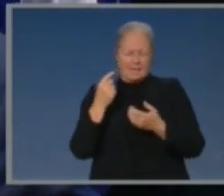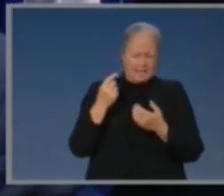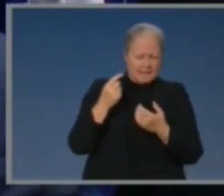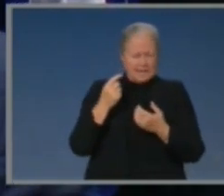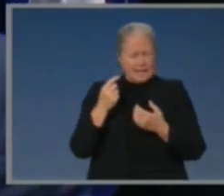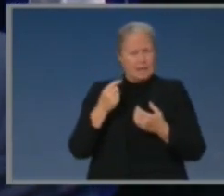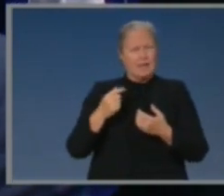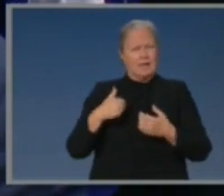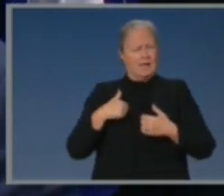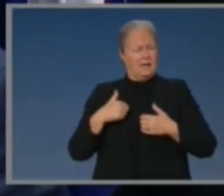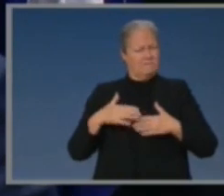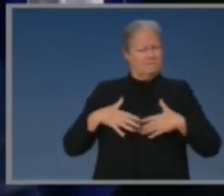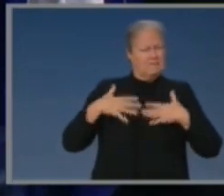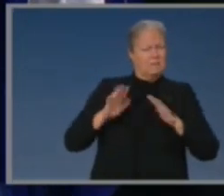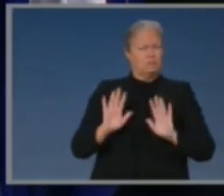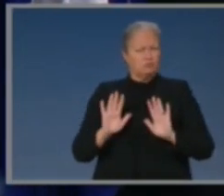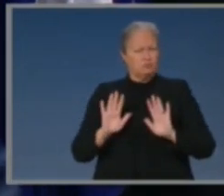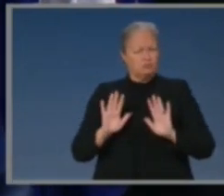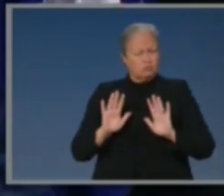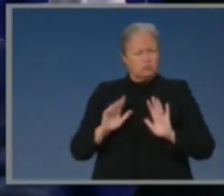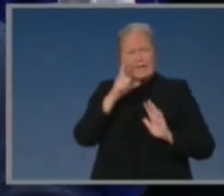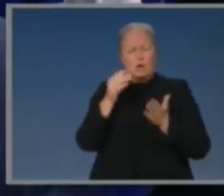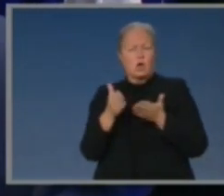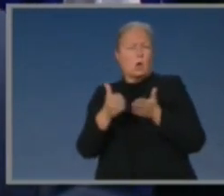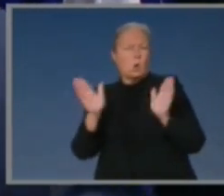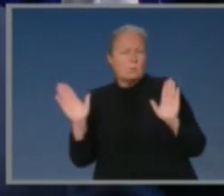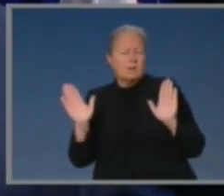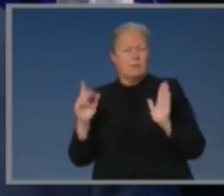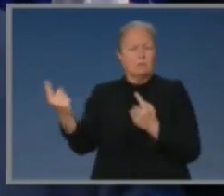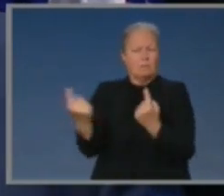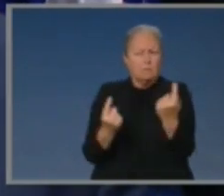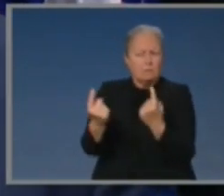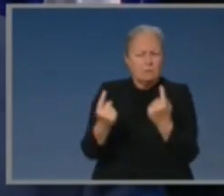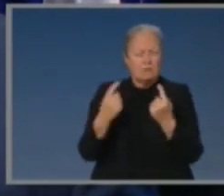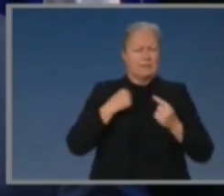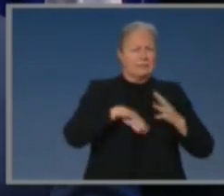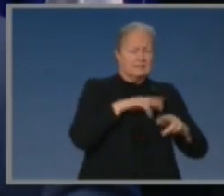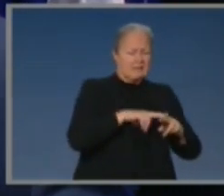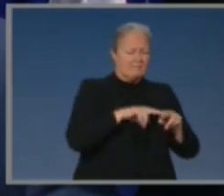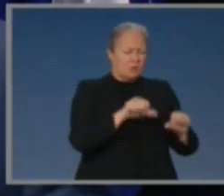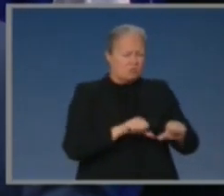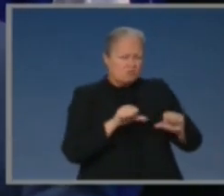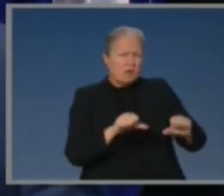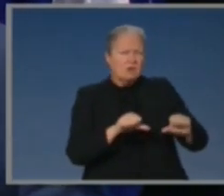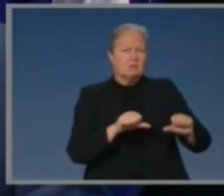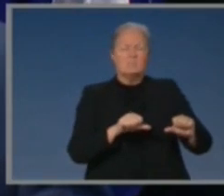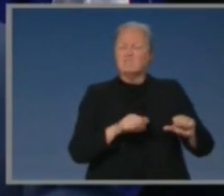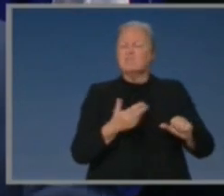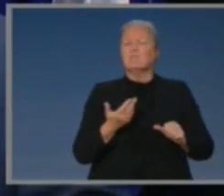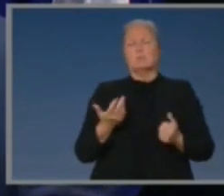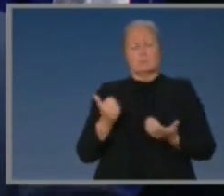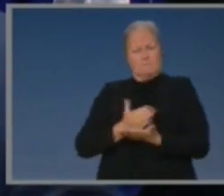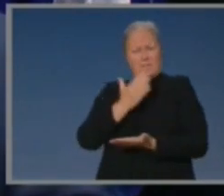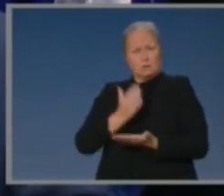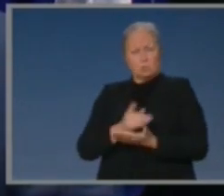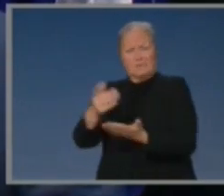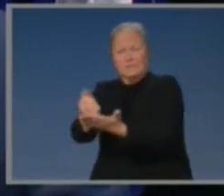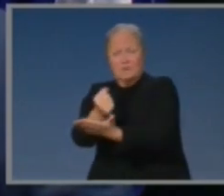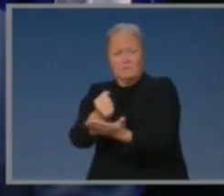in terms of having a COVID-safe environment, as well as those who come in and out of your shop, your patrons, to ensure that that is